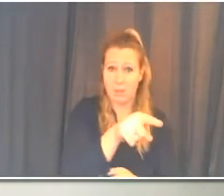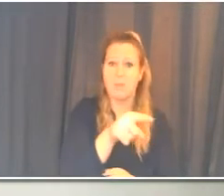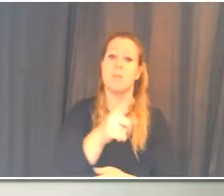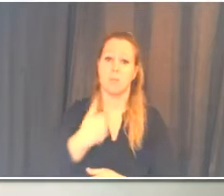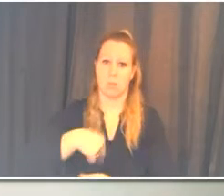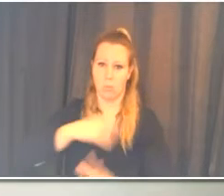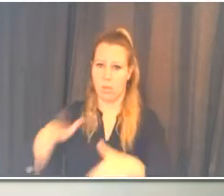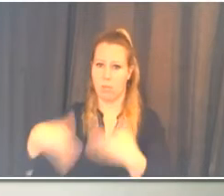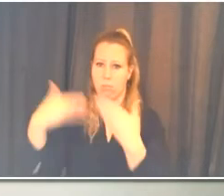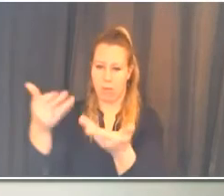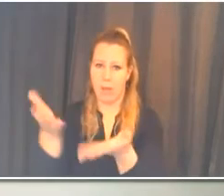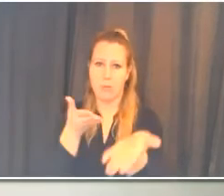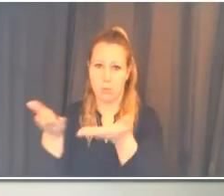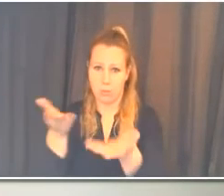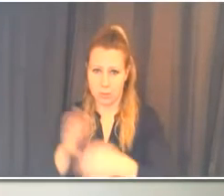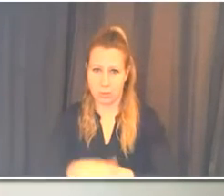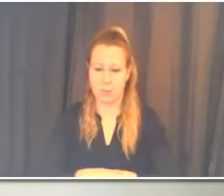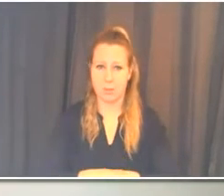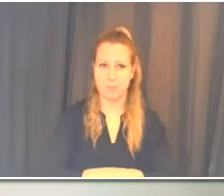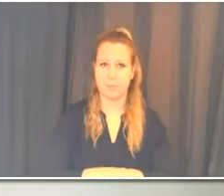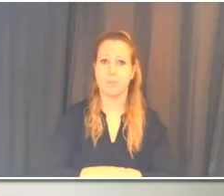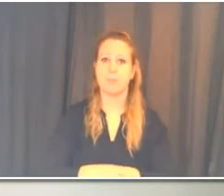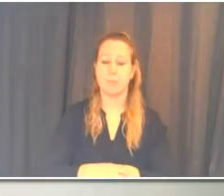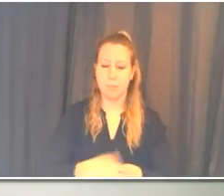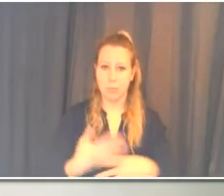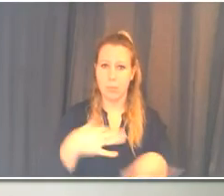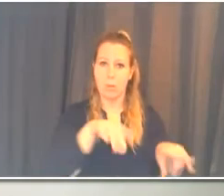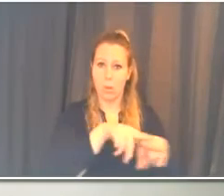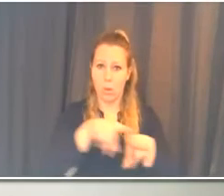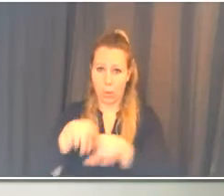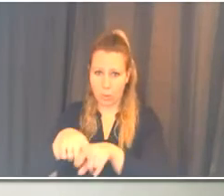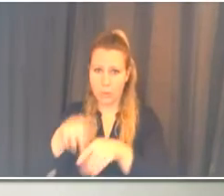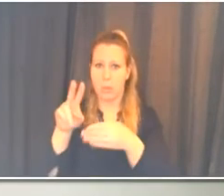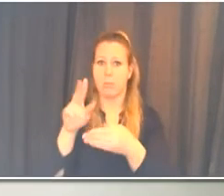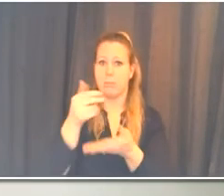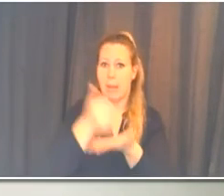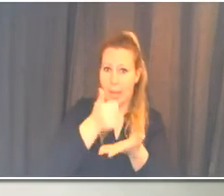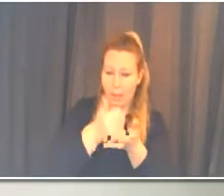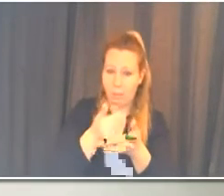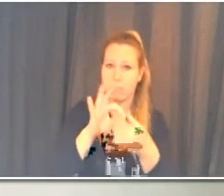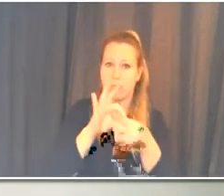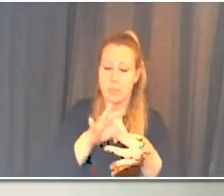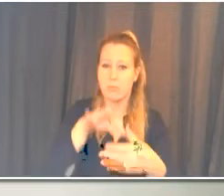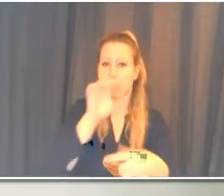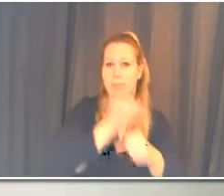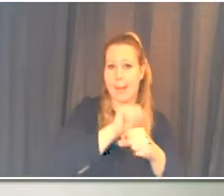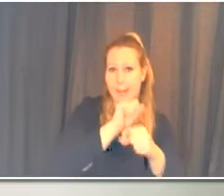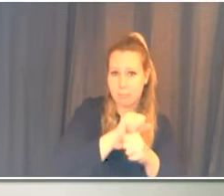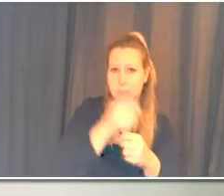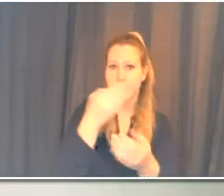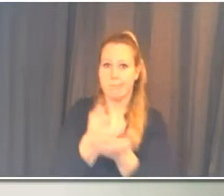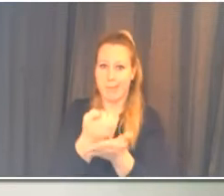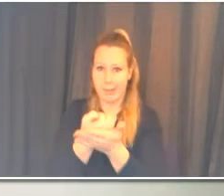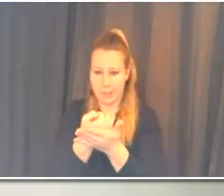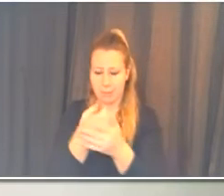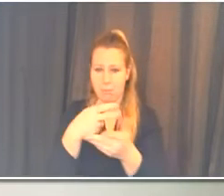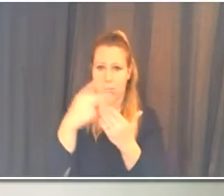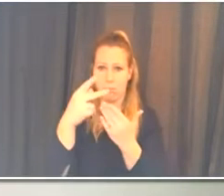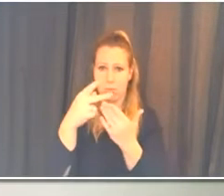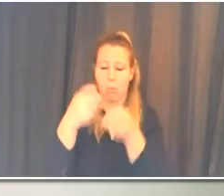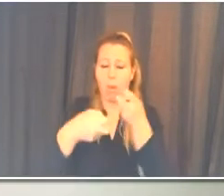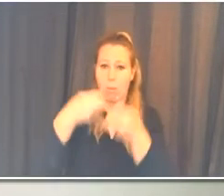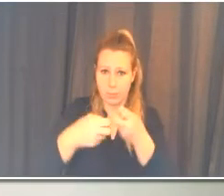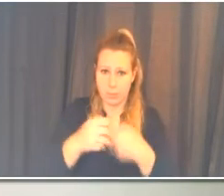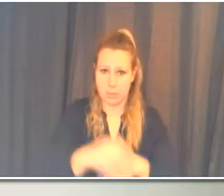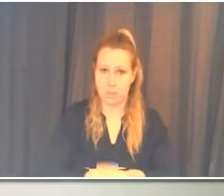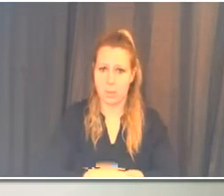that those experiencing harm feel safe reaching out to First this is true now more than ever with covid community members are more physically isolated